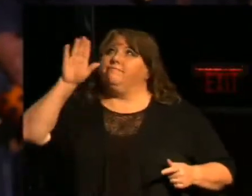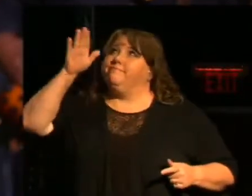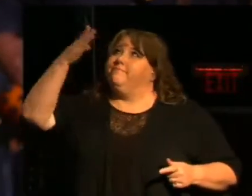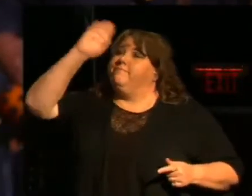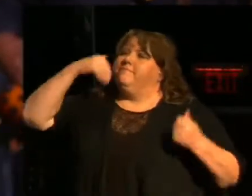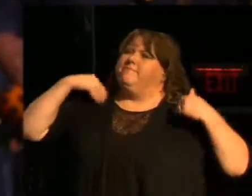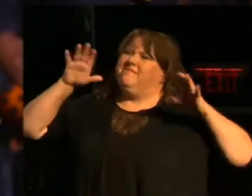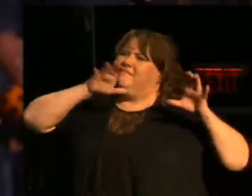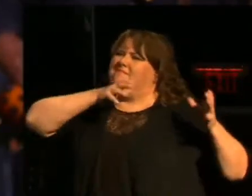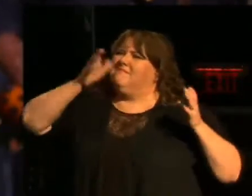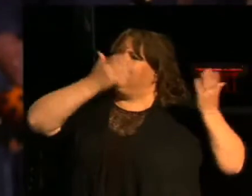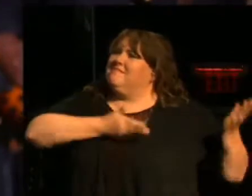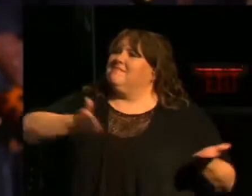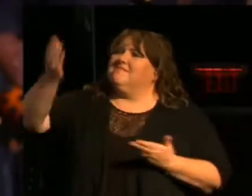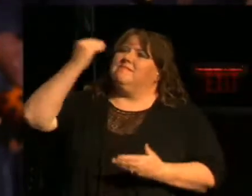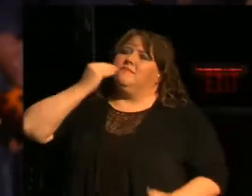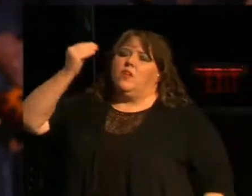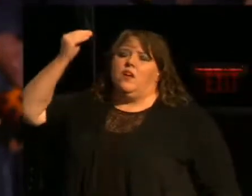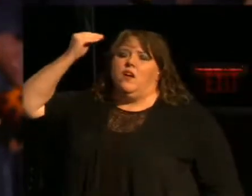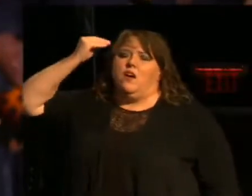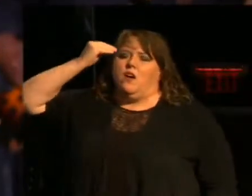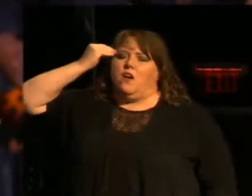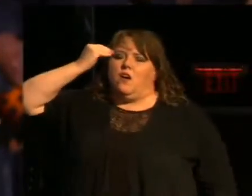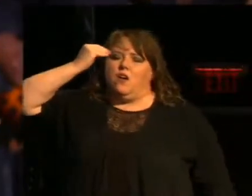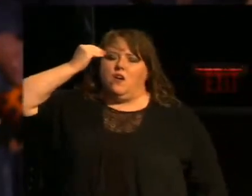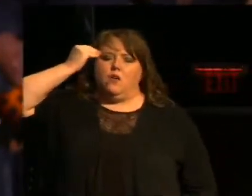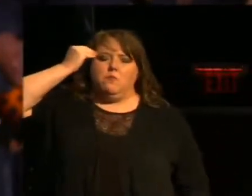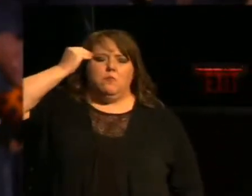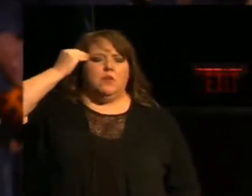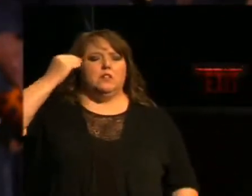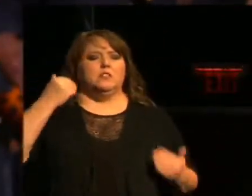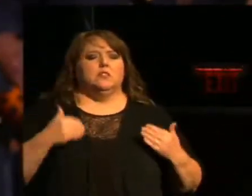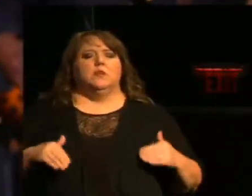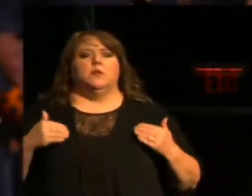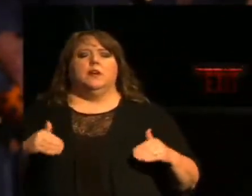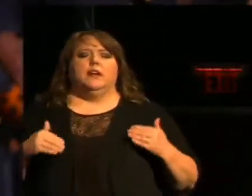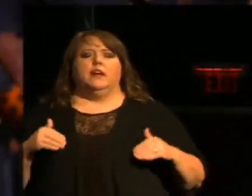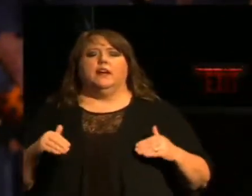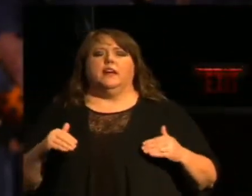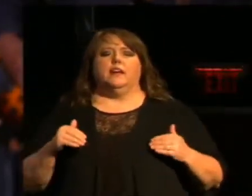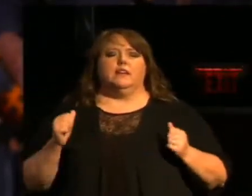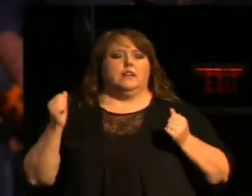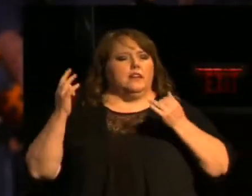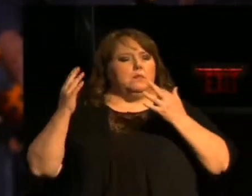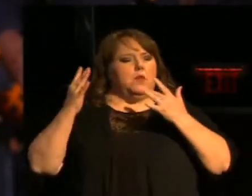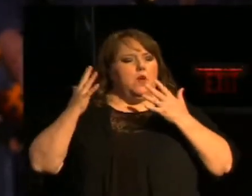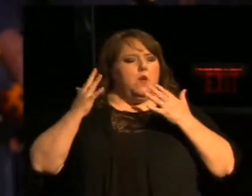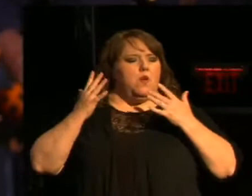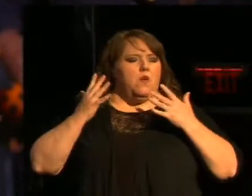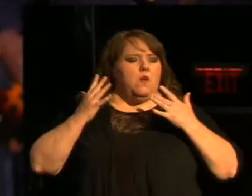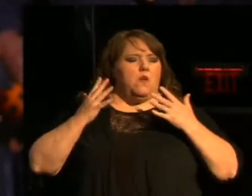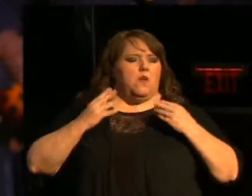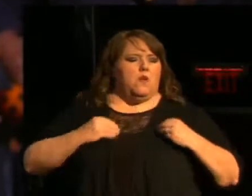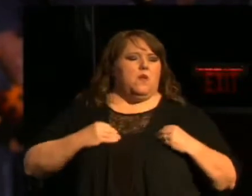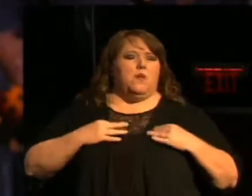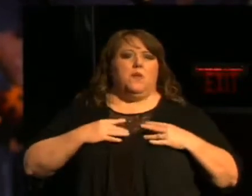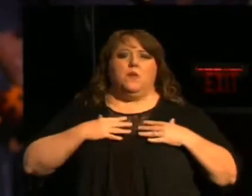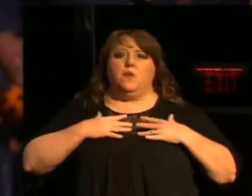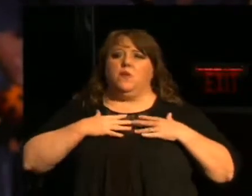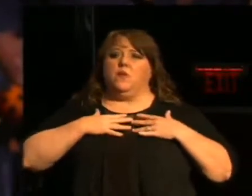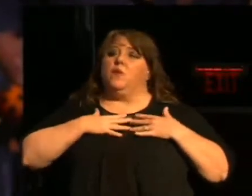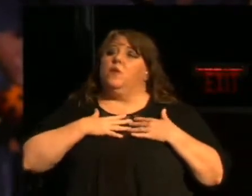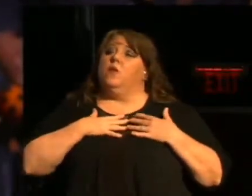down my heavy load down by the riverside, down by the